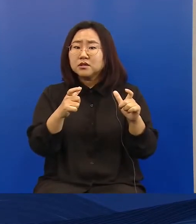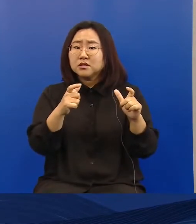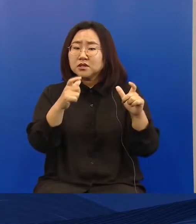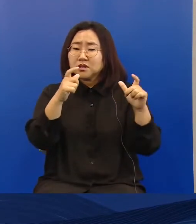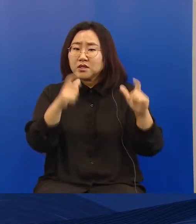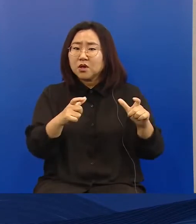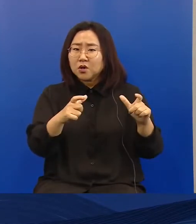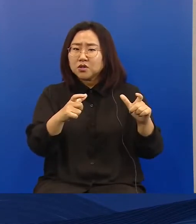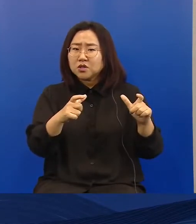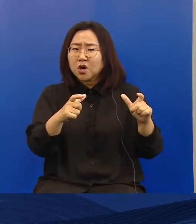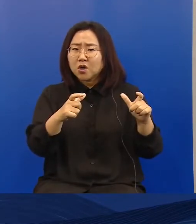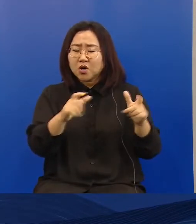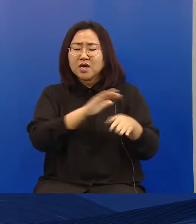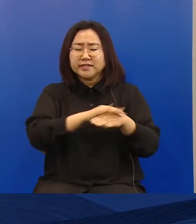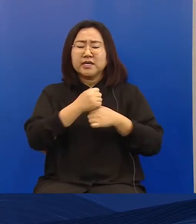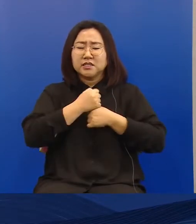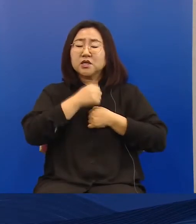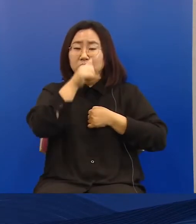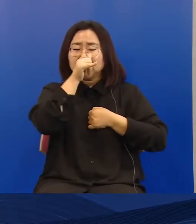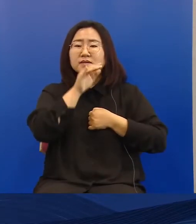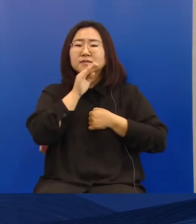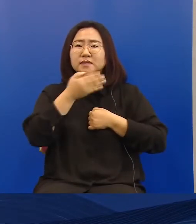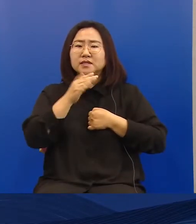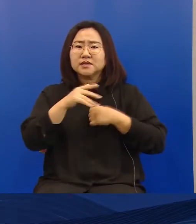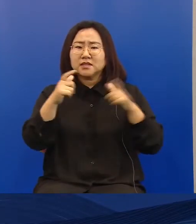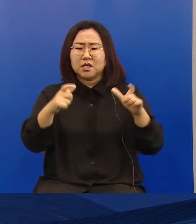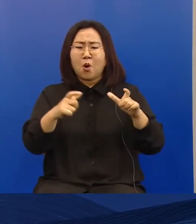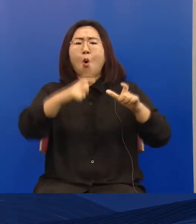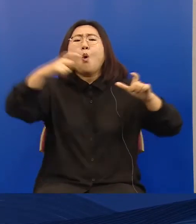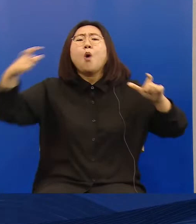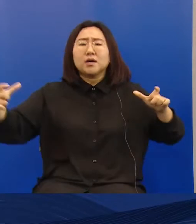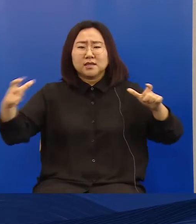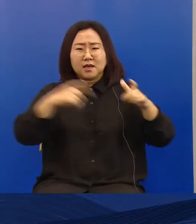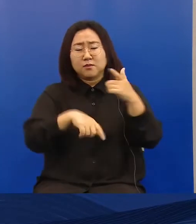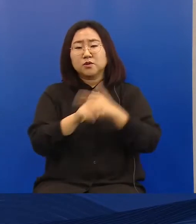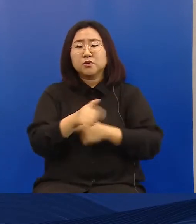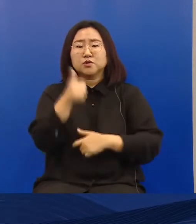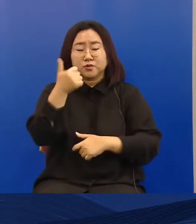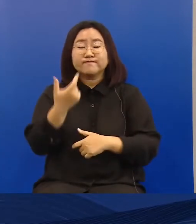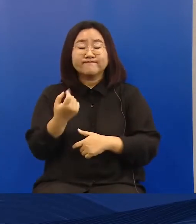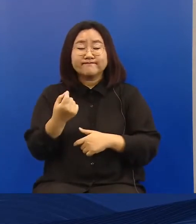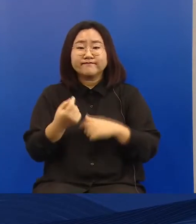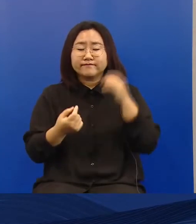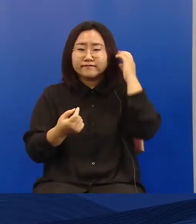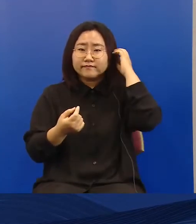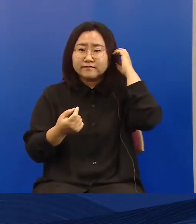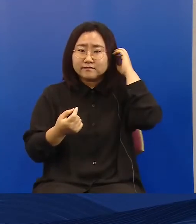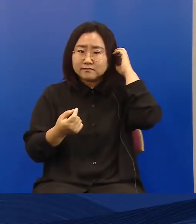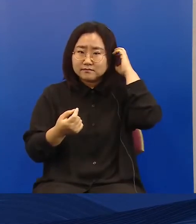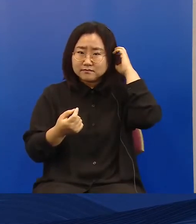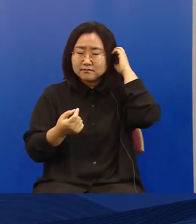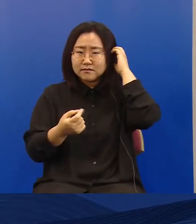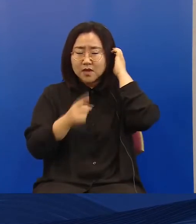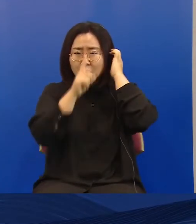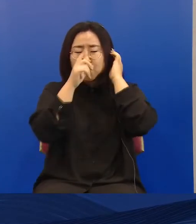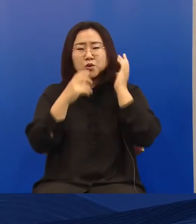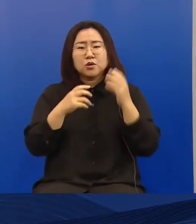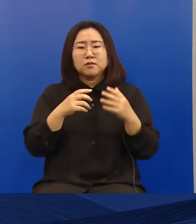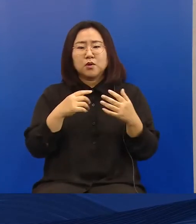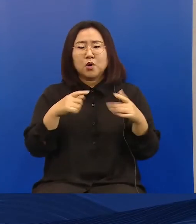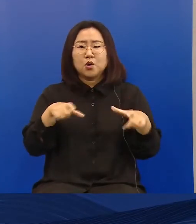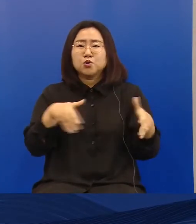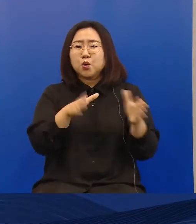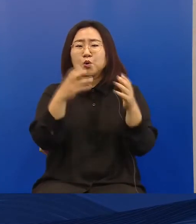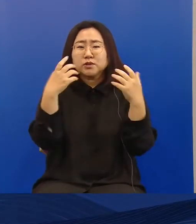As defined, I believe that Jeju is decent working on the expansion of a public